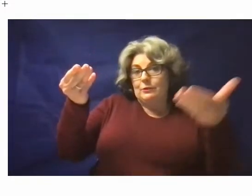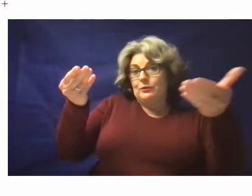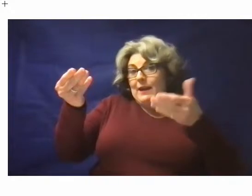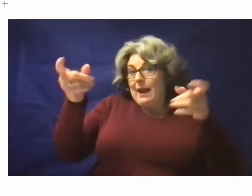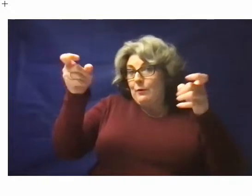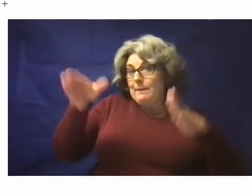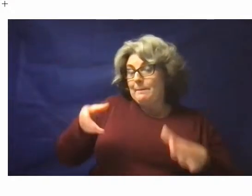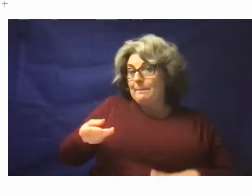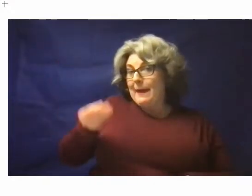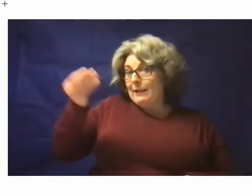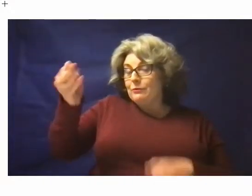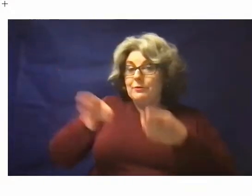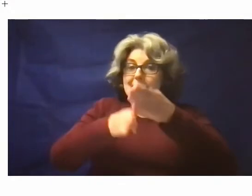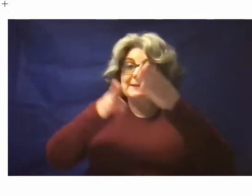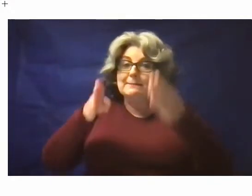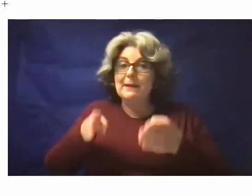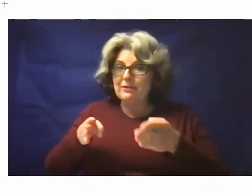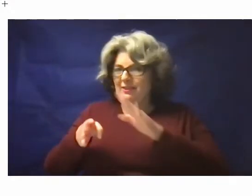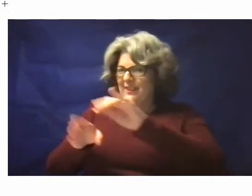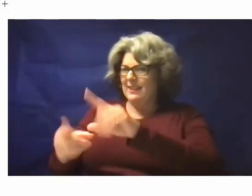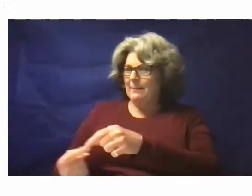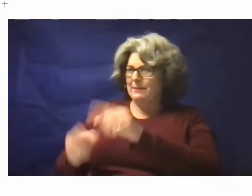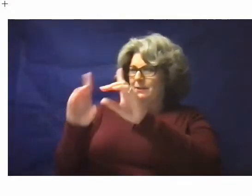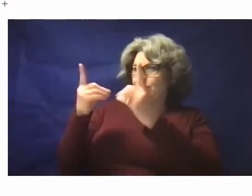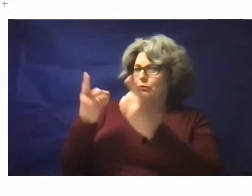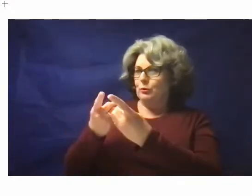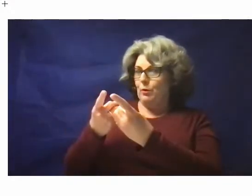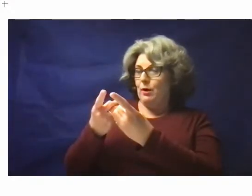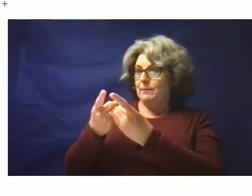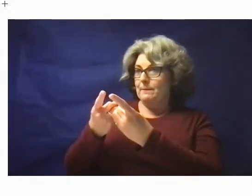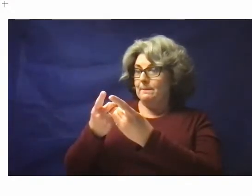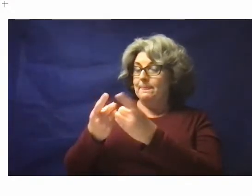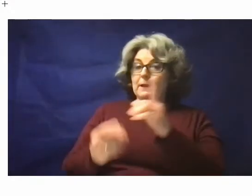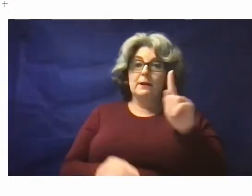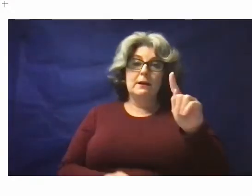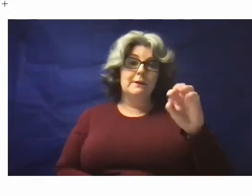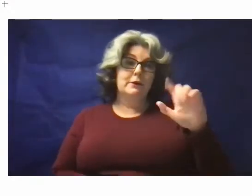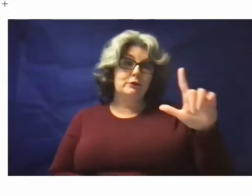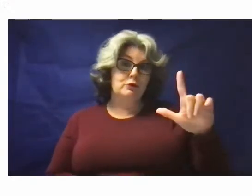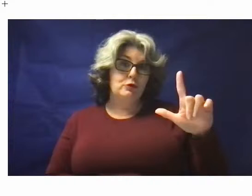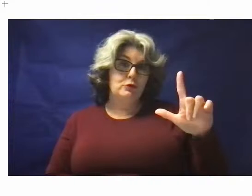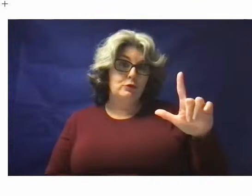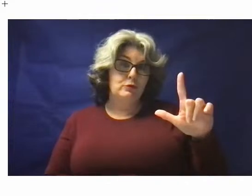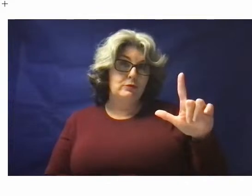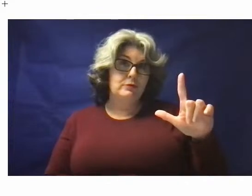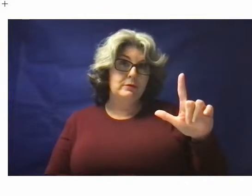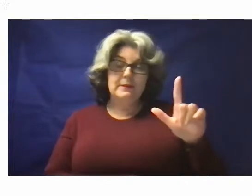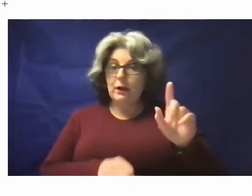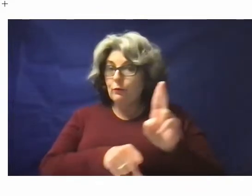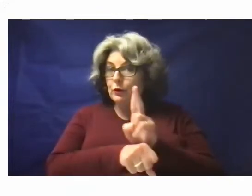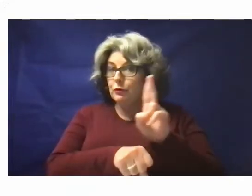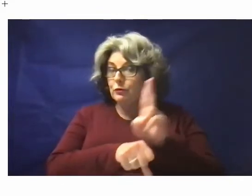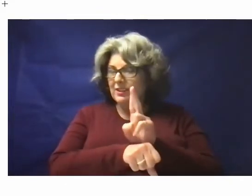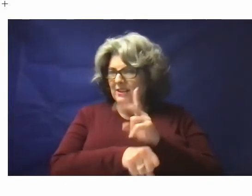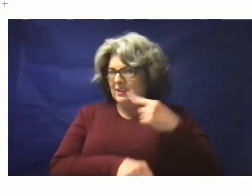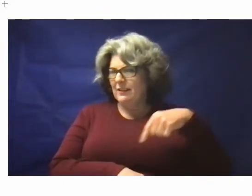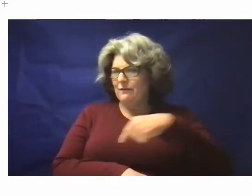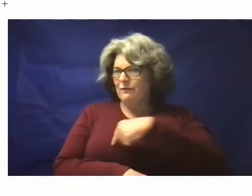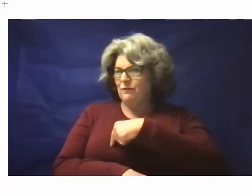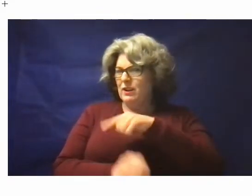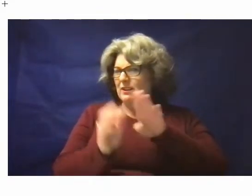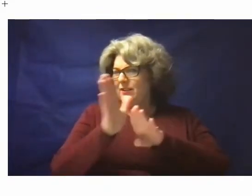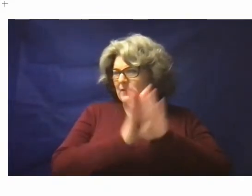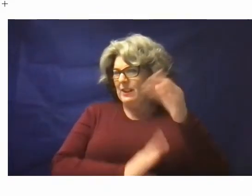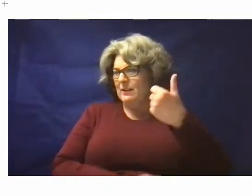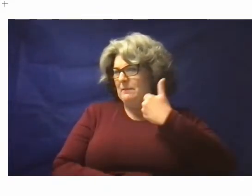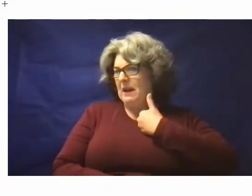and the specialist within the department. If the tools that we're using are created within our own department, we